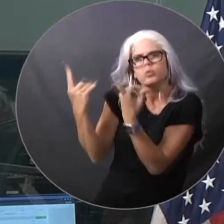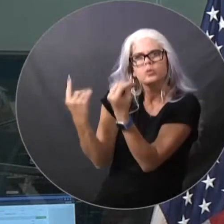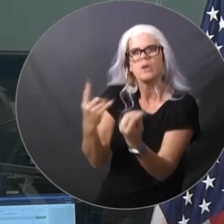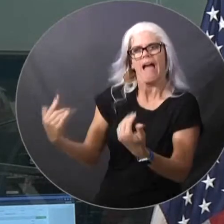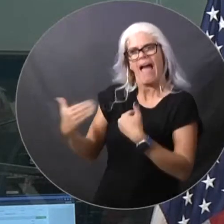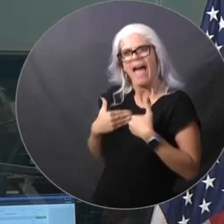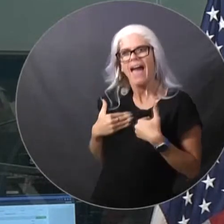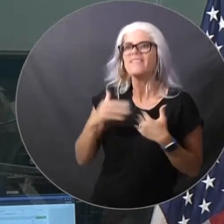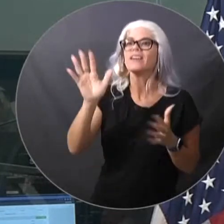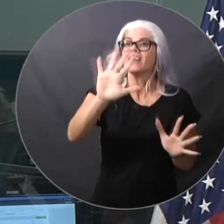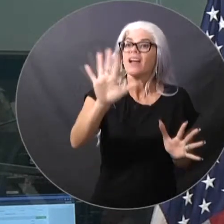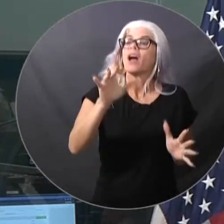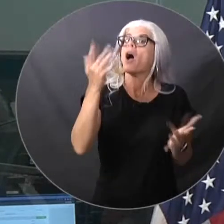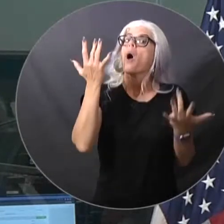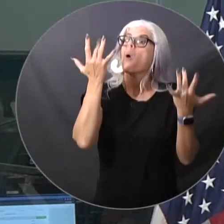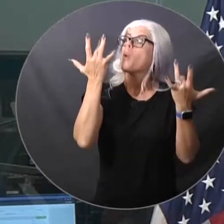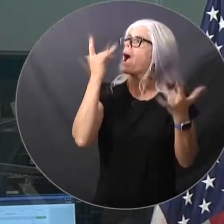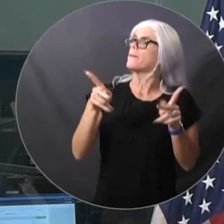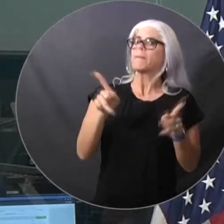of indirect